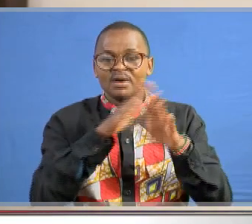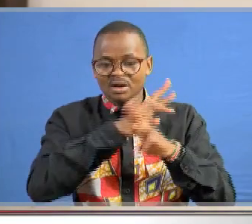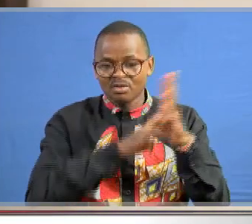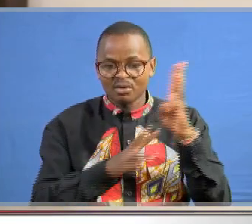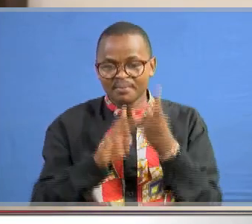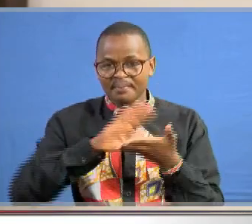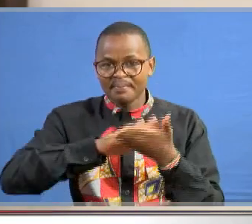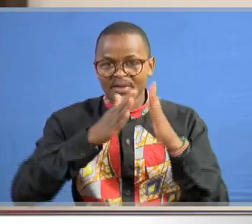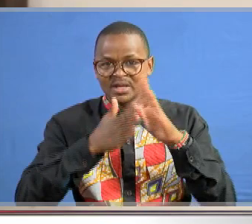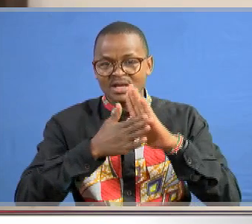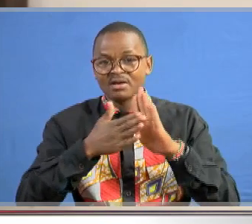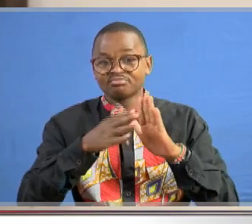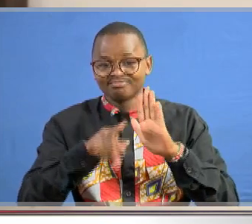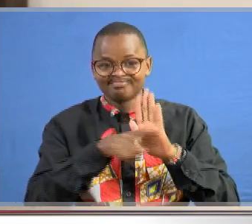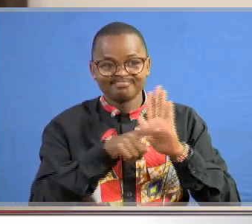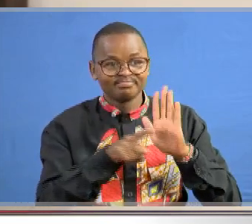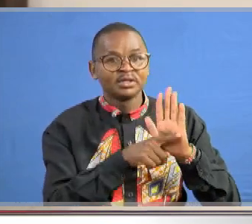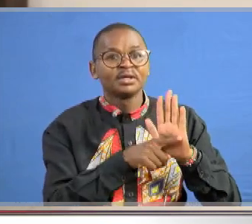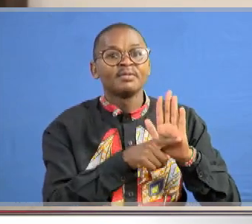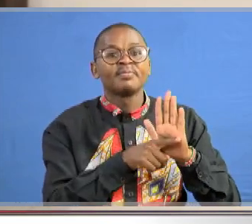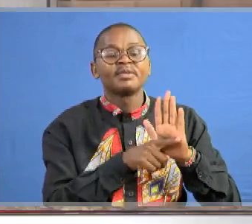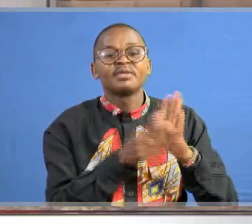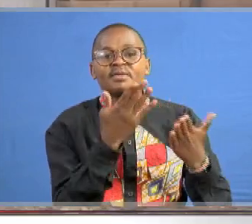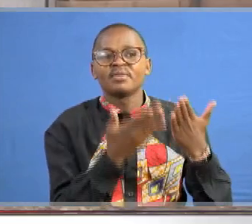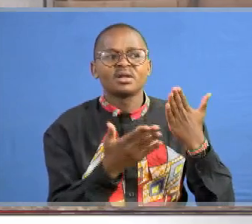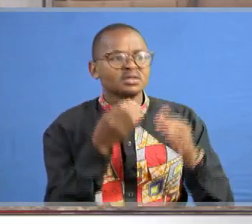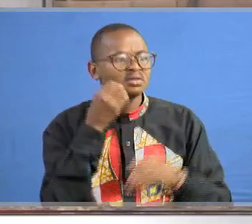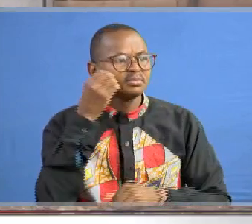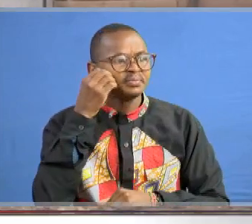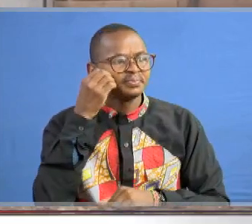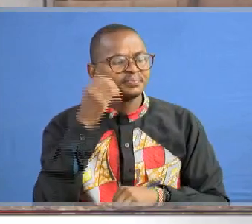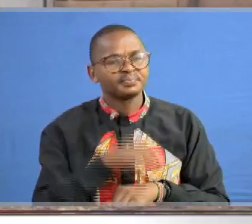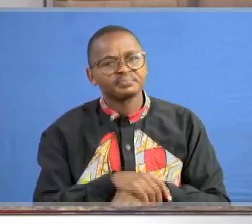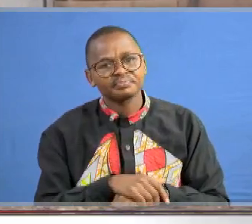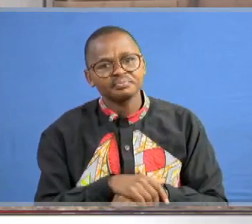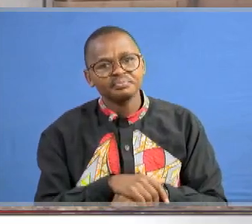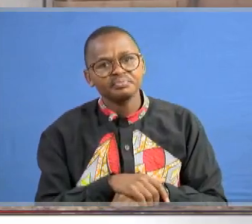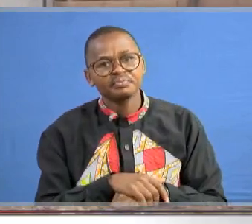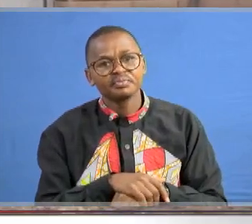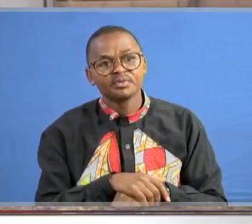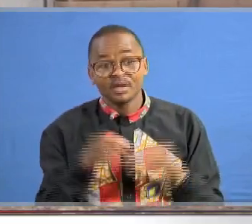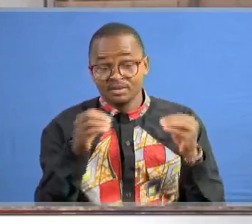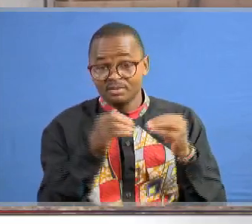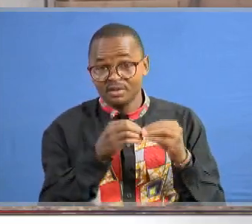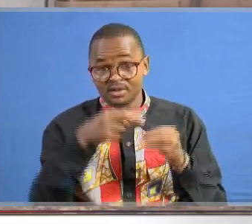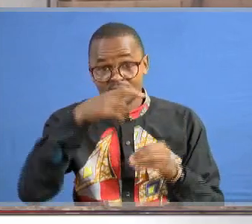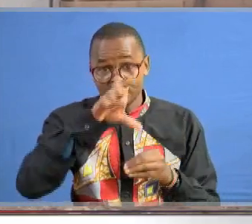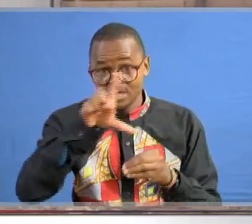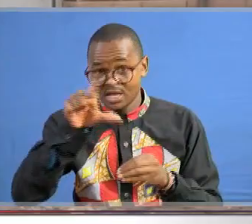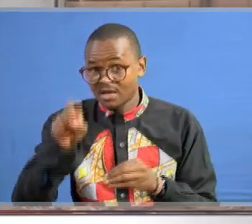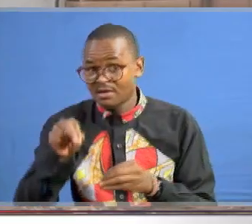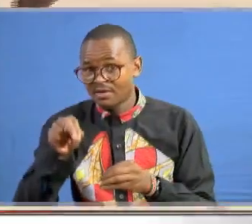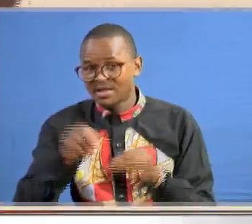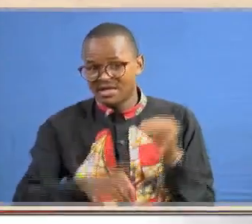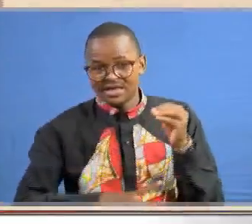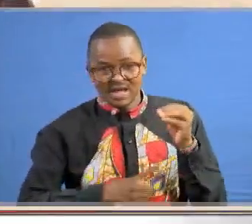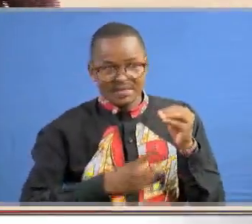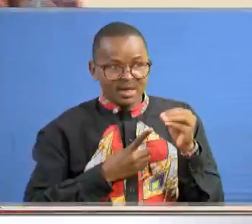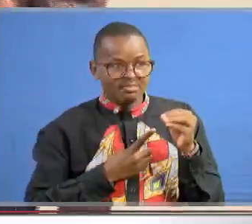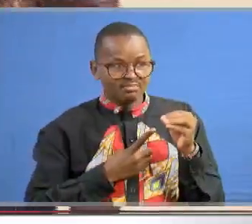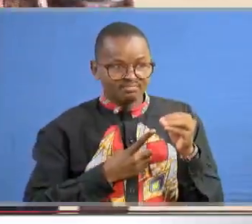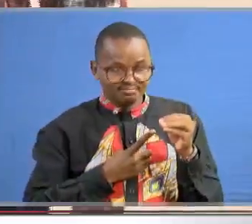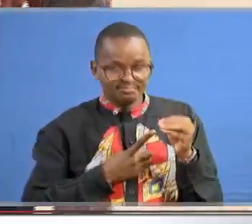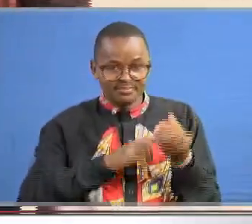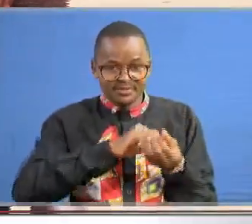now becomes very negative? Is there violence at home? Meet Hellen Kanyora, a depression